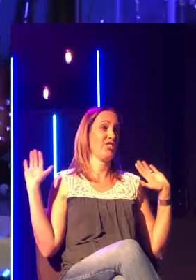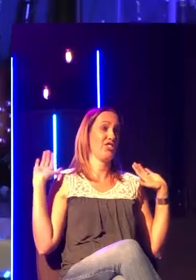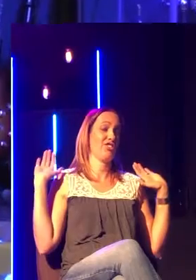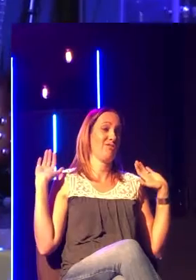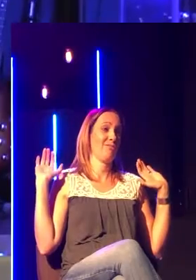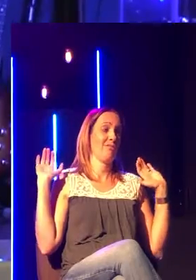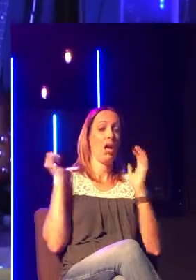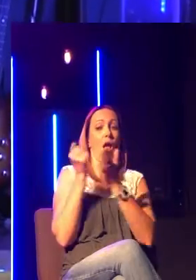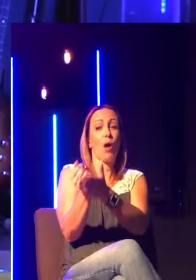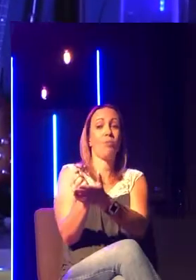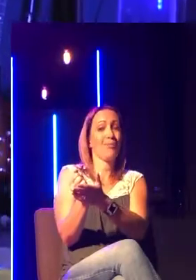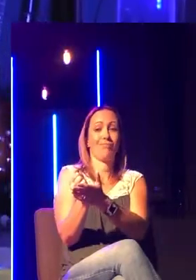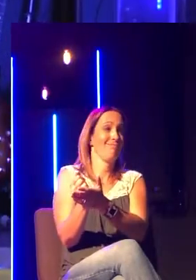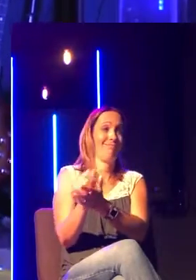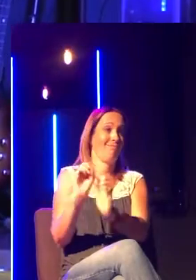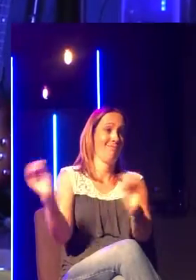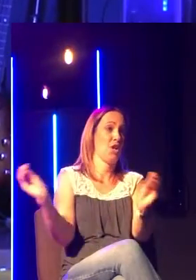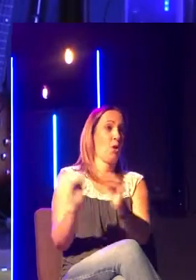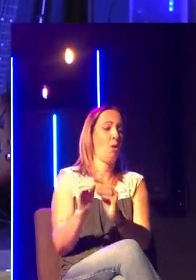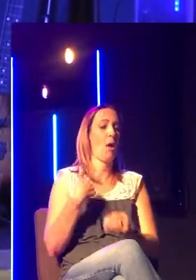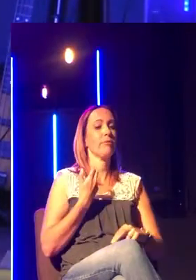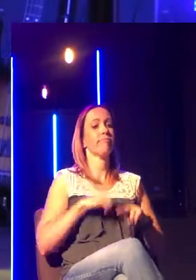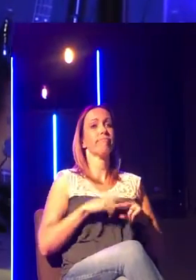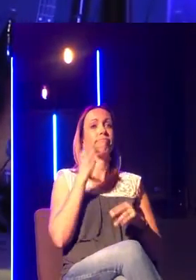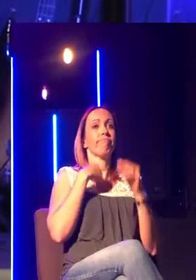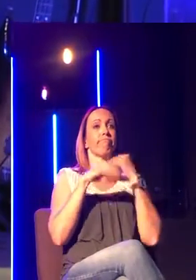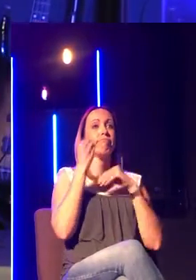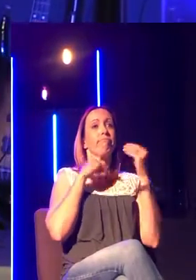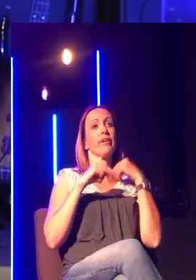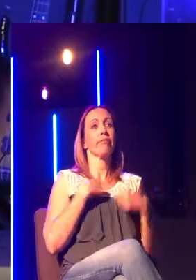helping. I'm just going to sit here and eat, thank you very much.